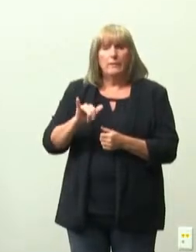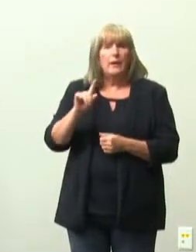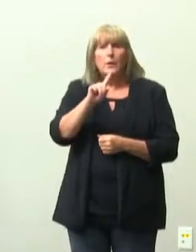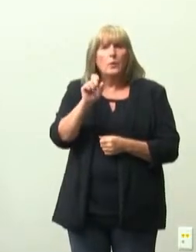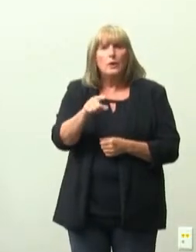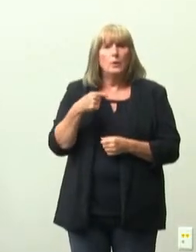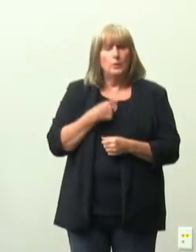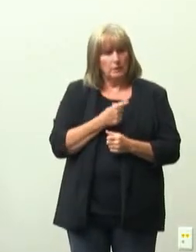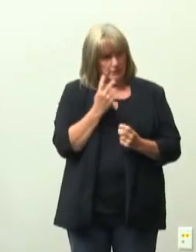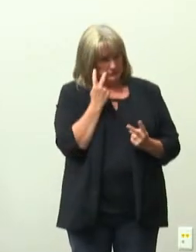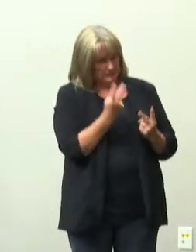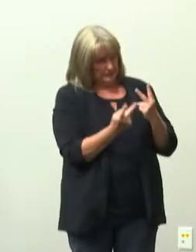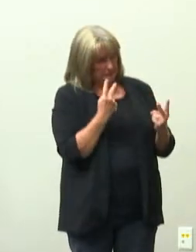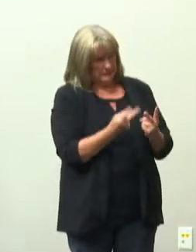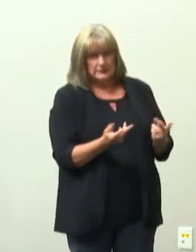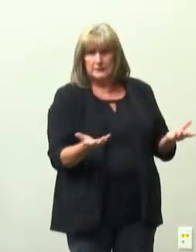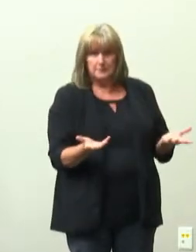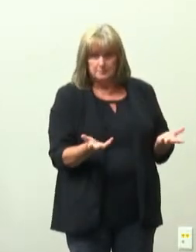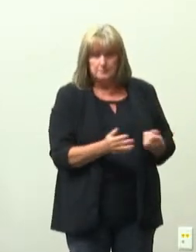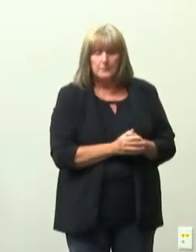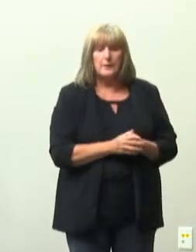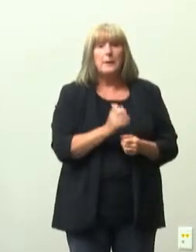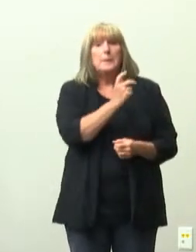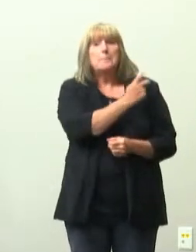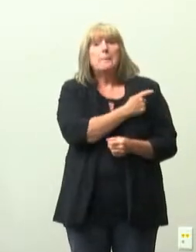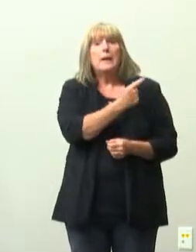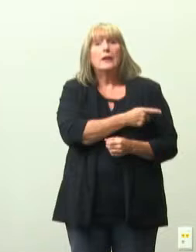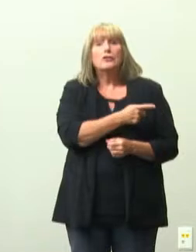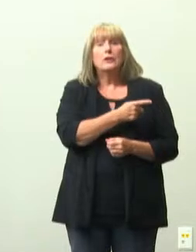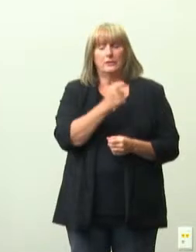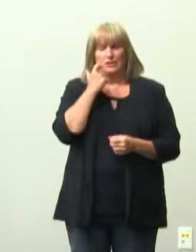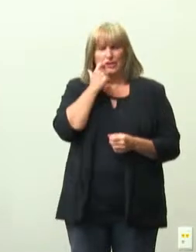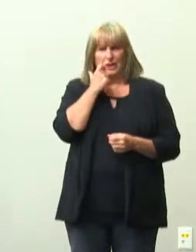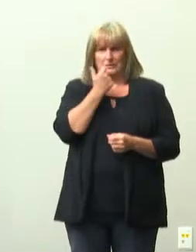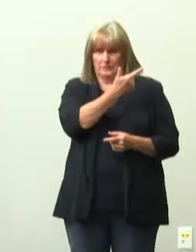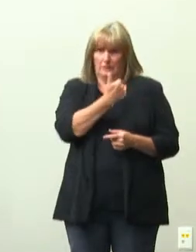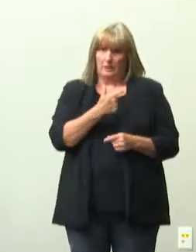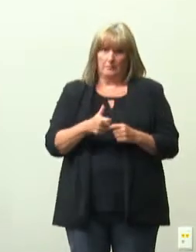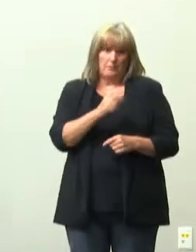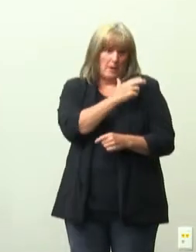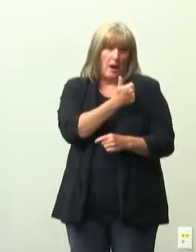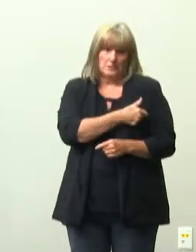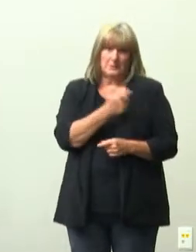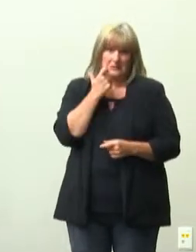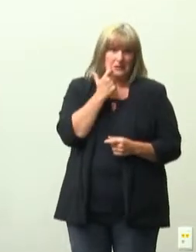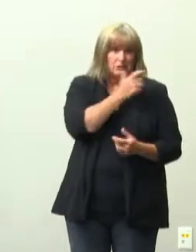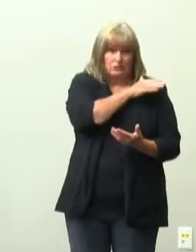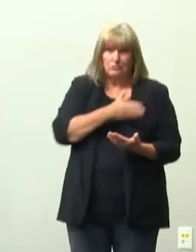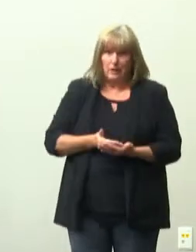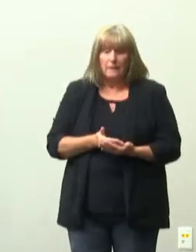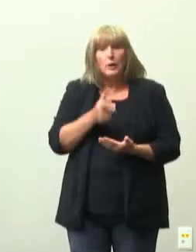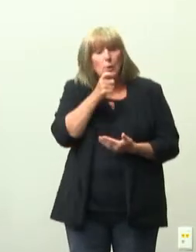question, what we're seeing then is that these patients, and I just came from the hospital, all of my